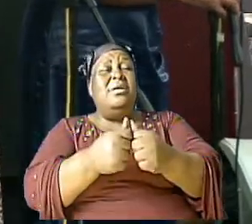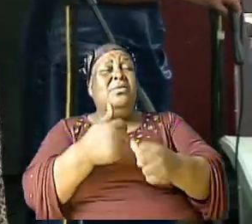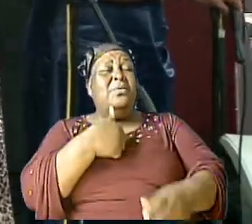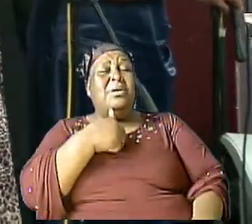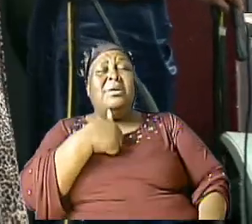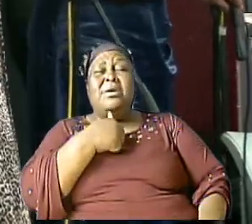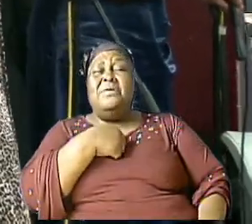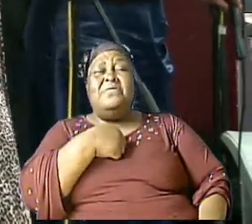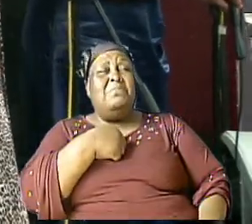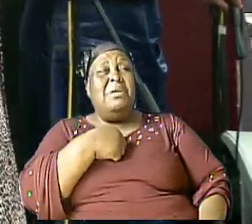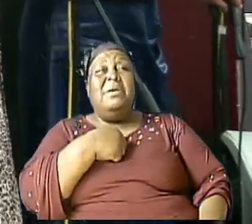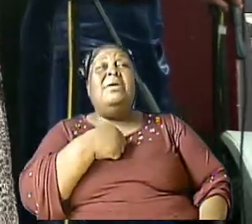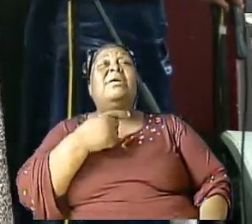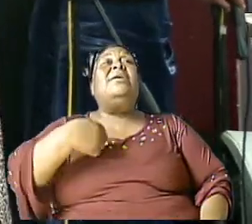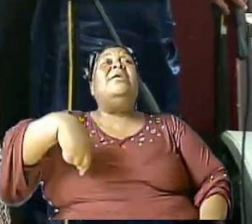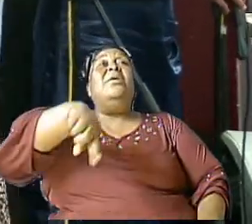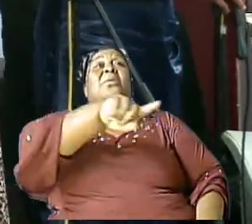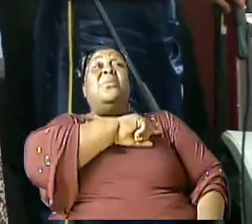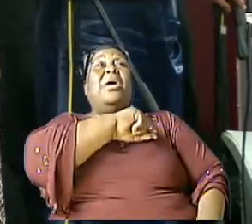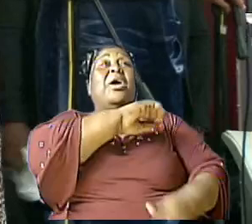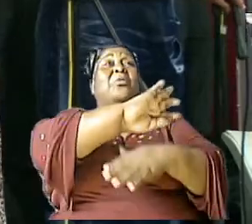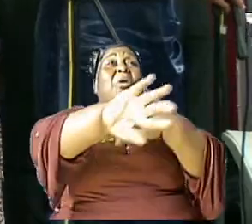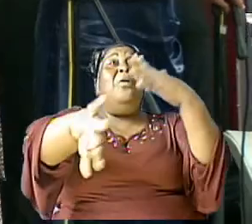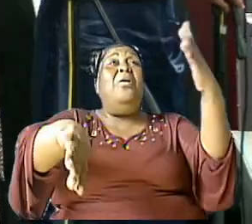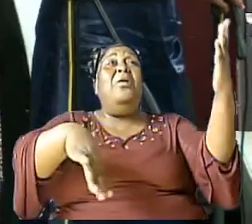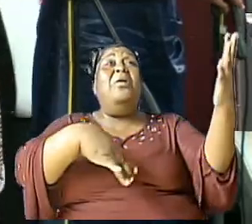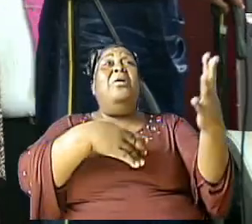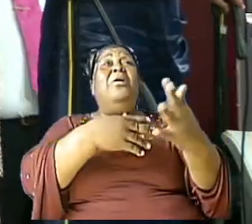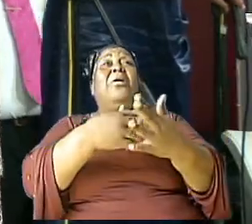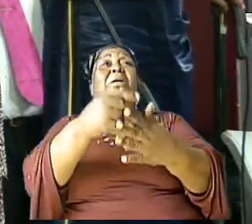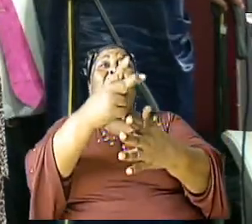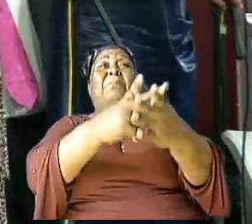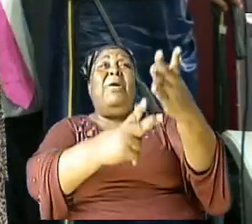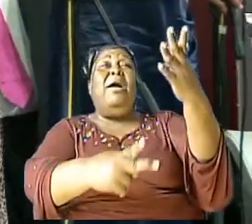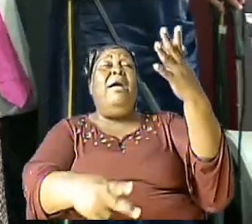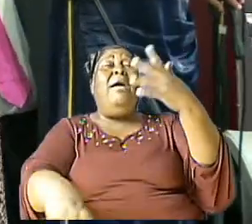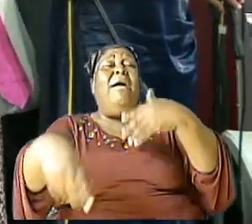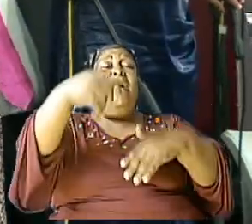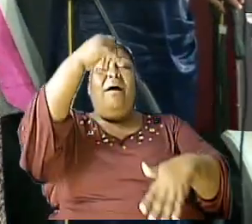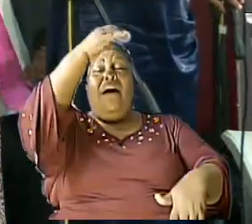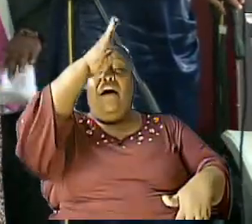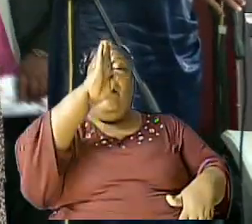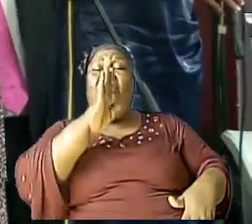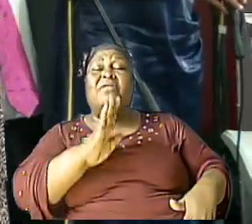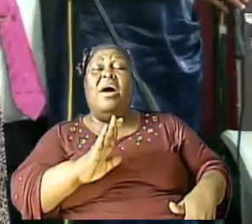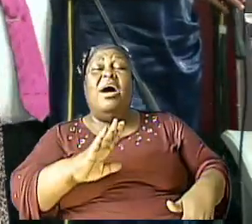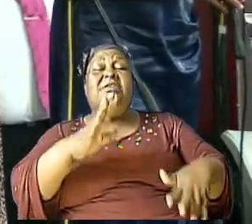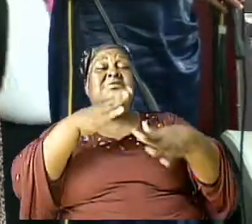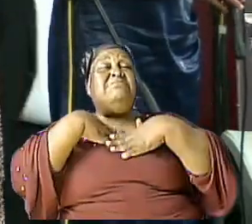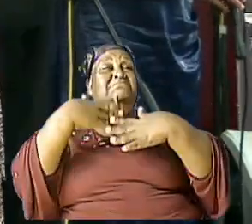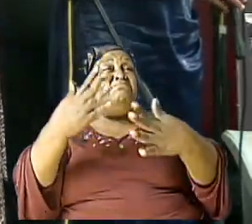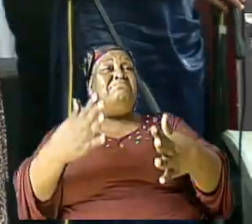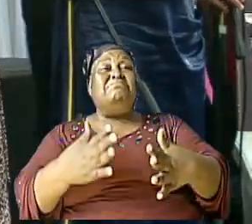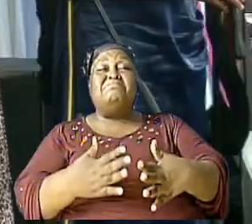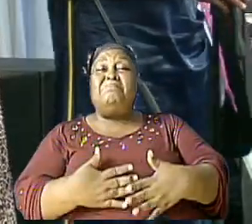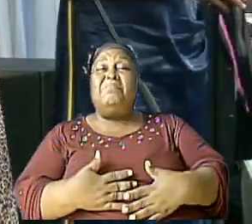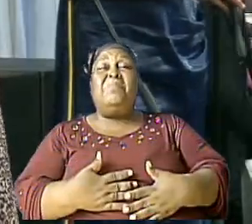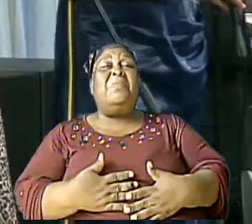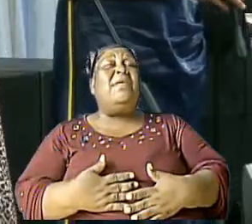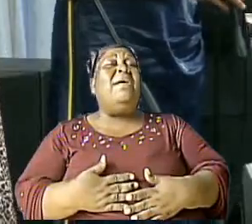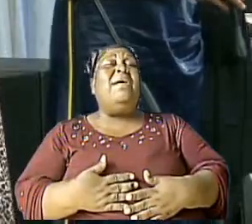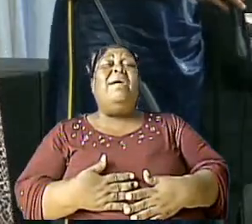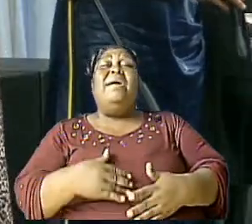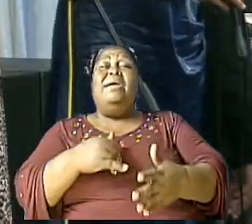Agree with me. We're all a part of God's